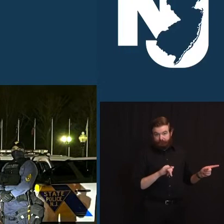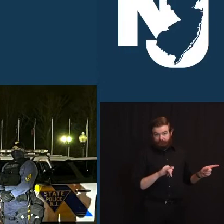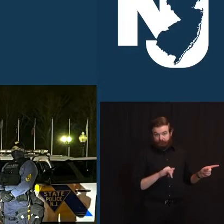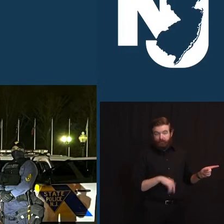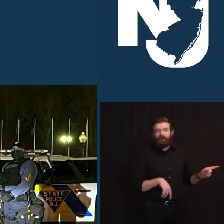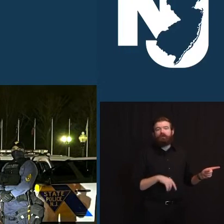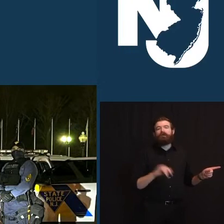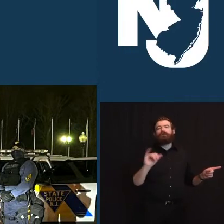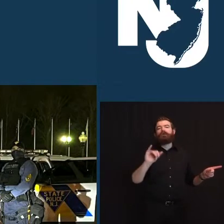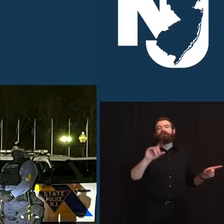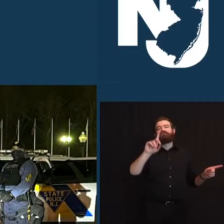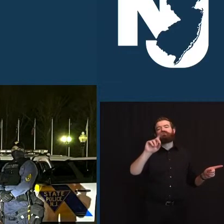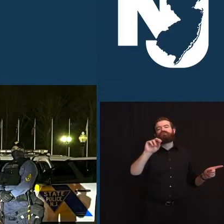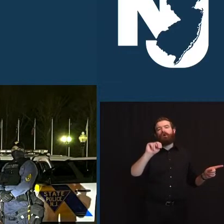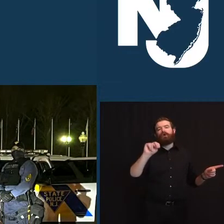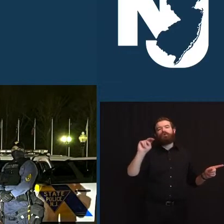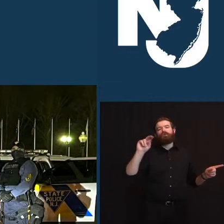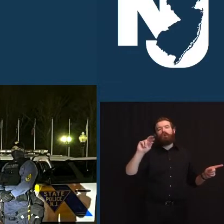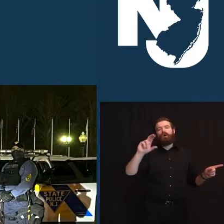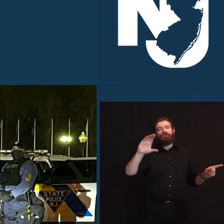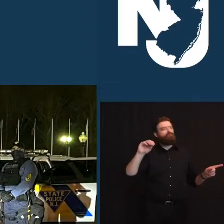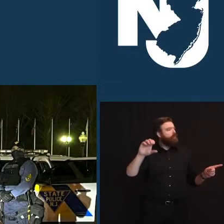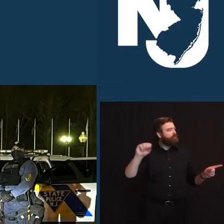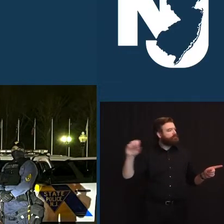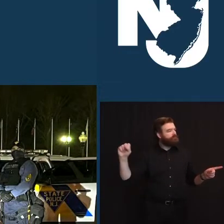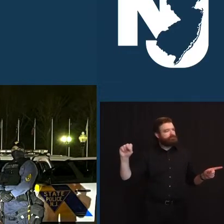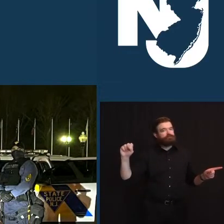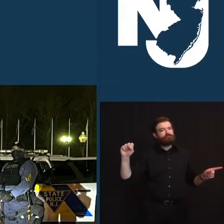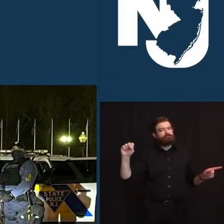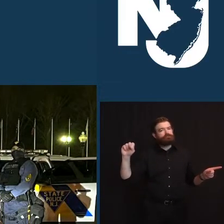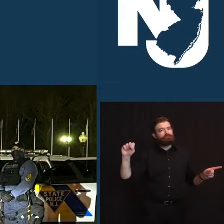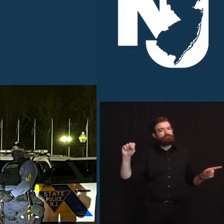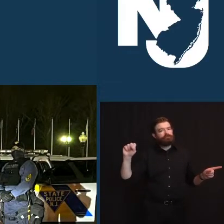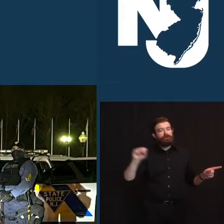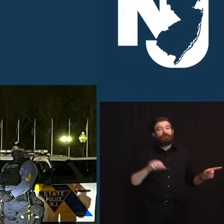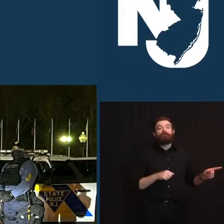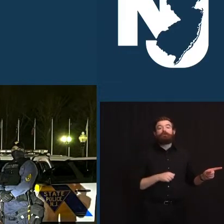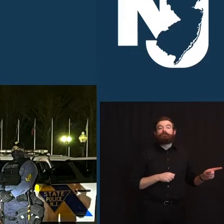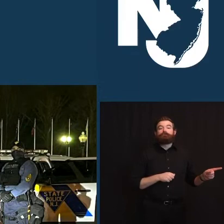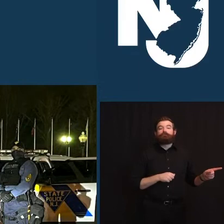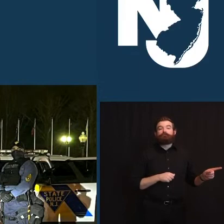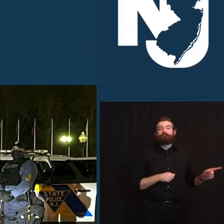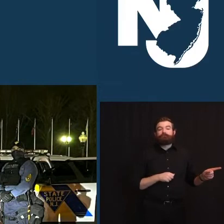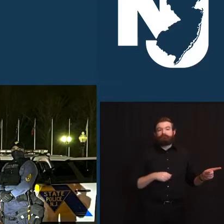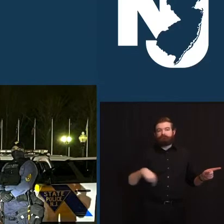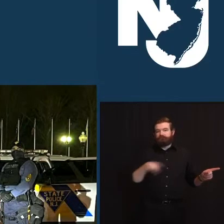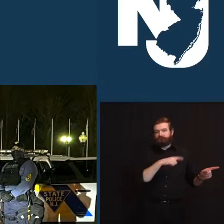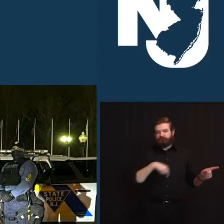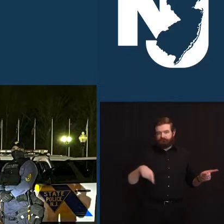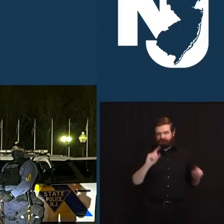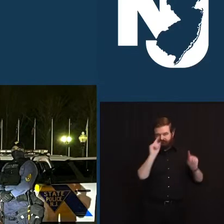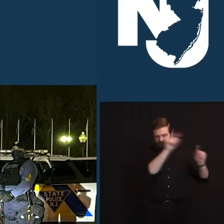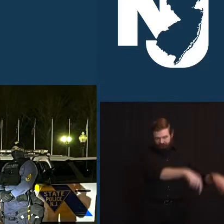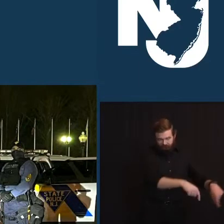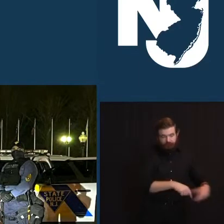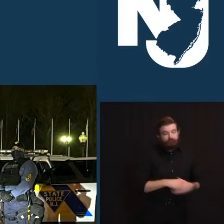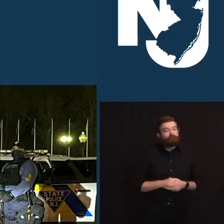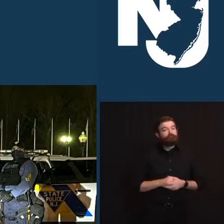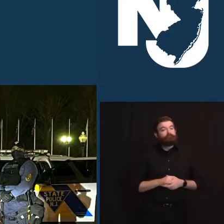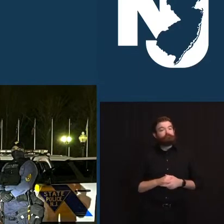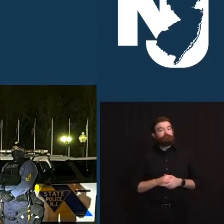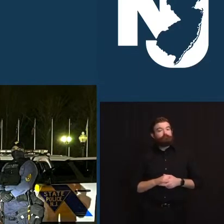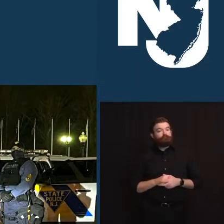Congresswoman Mikey Sherrill, who joined us. And that was pretty darn special. And below, that's not a picture of the one that we took,